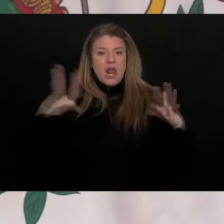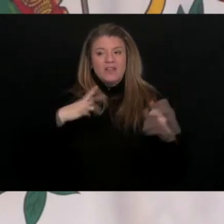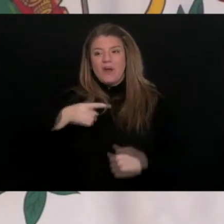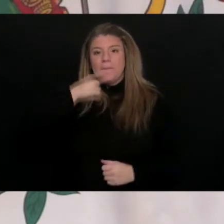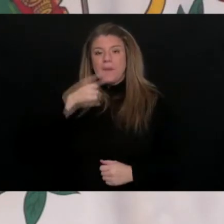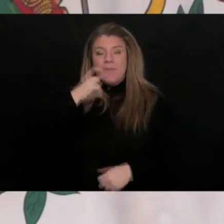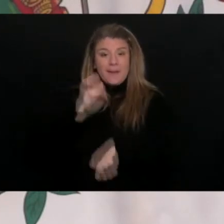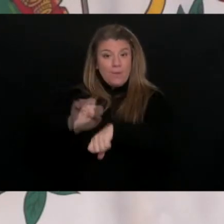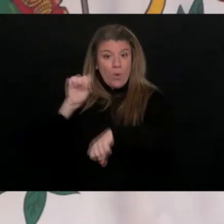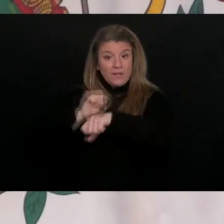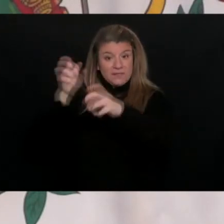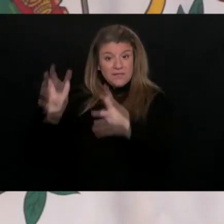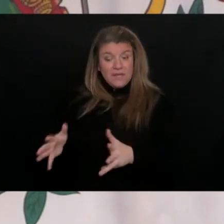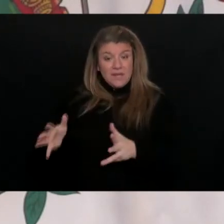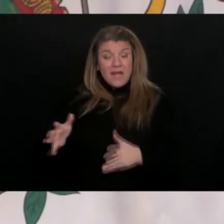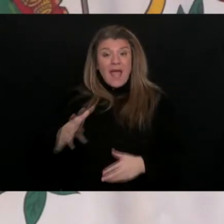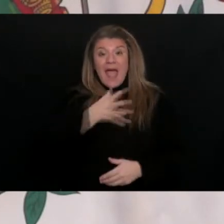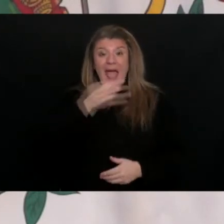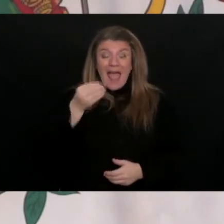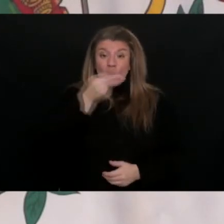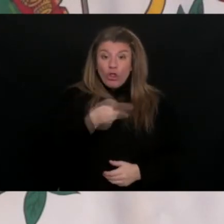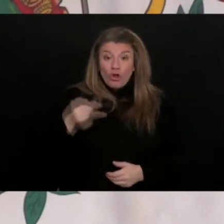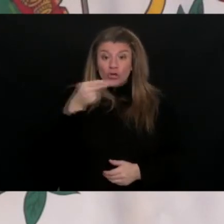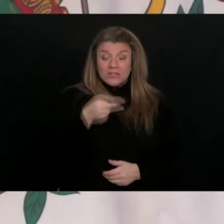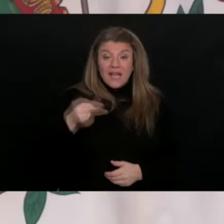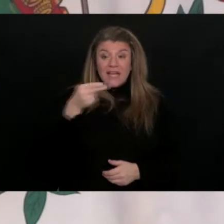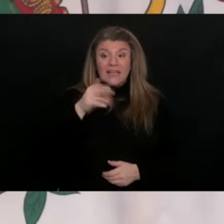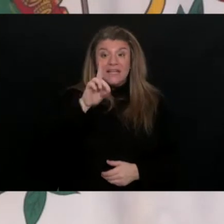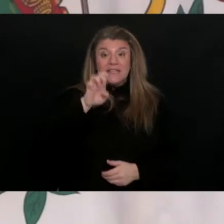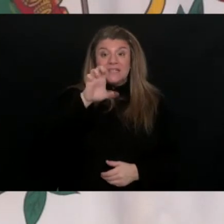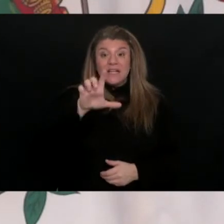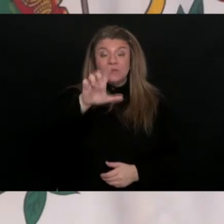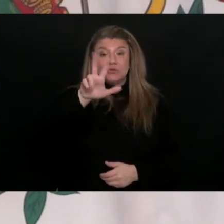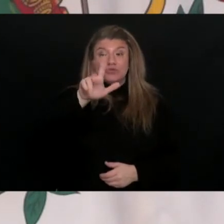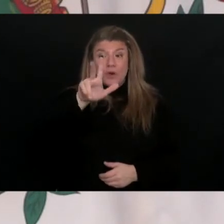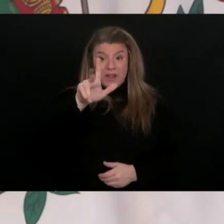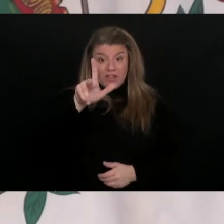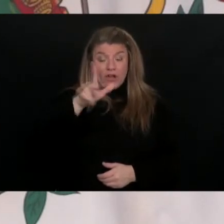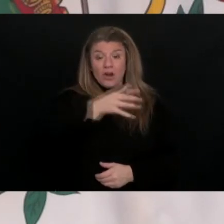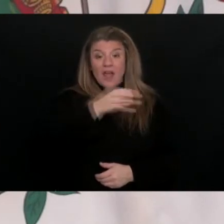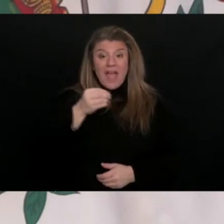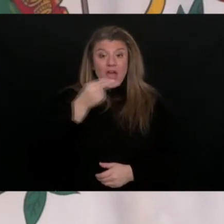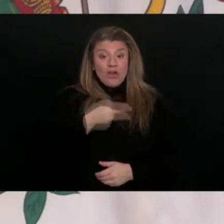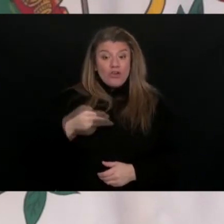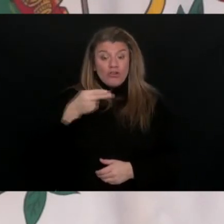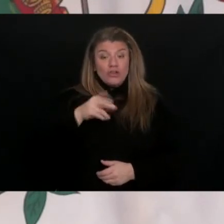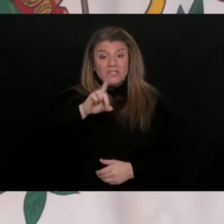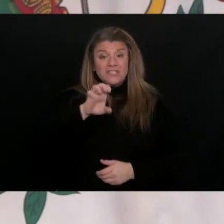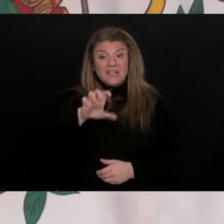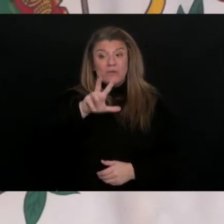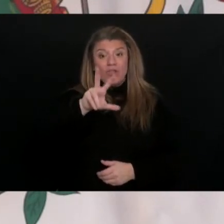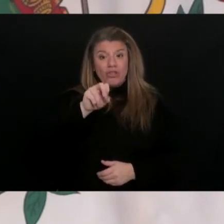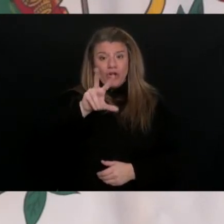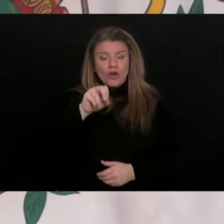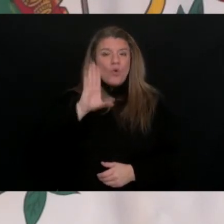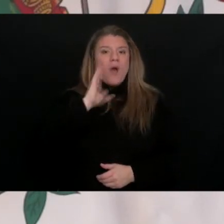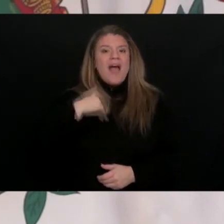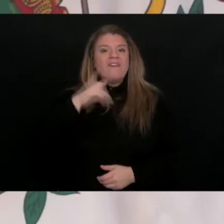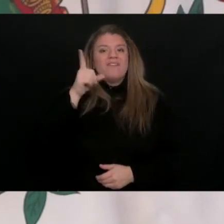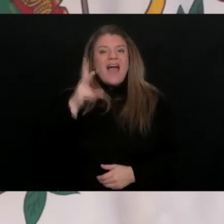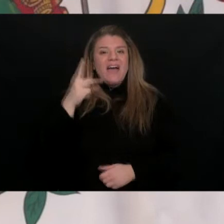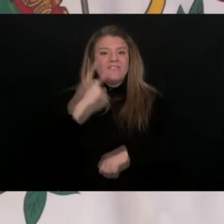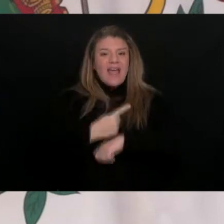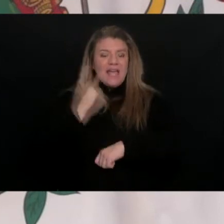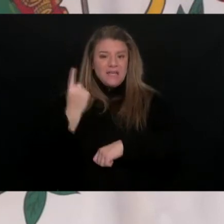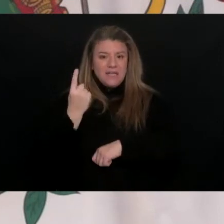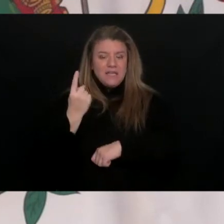employees. And I'm also declaring that Thursday, December 23rd, and Thursday, December the 30th, it will go a half day.